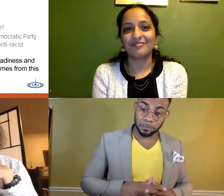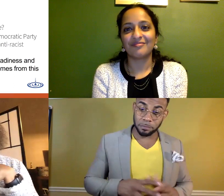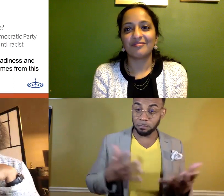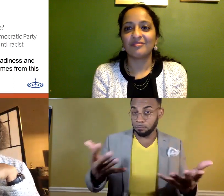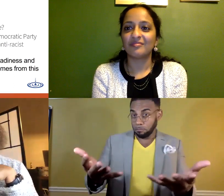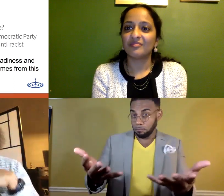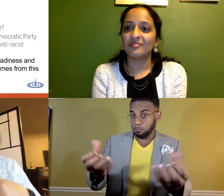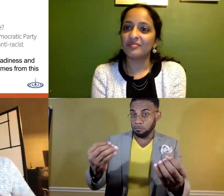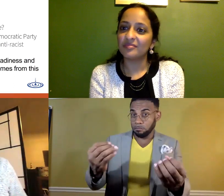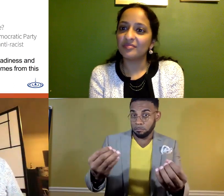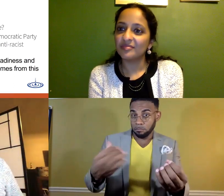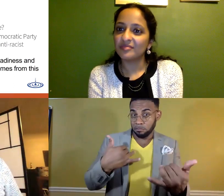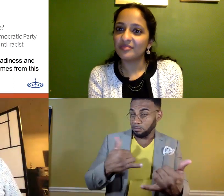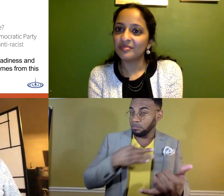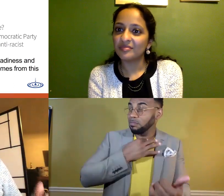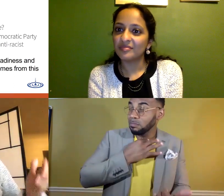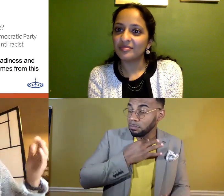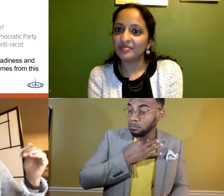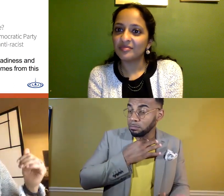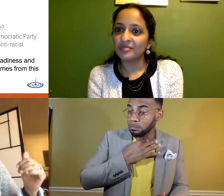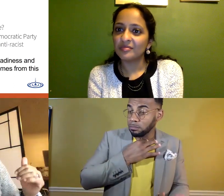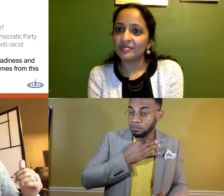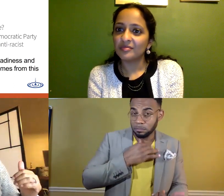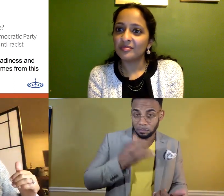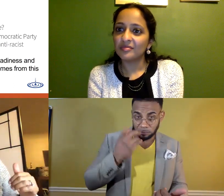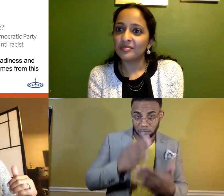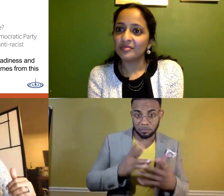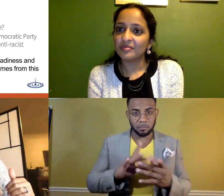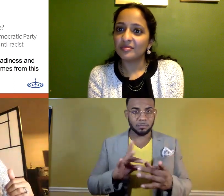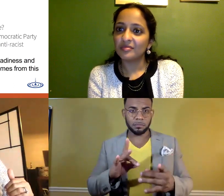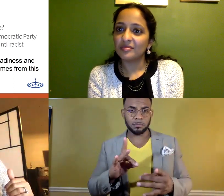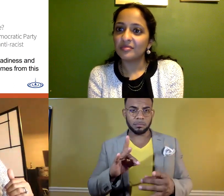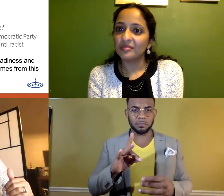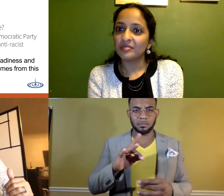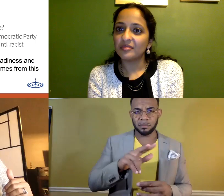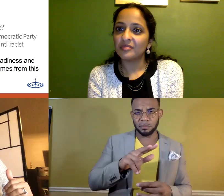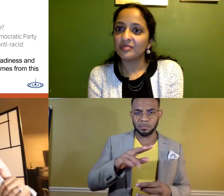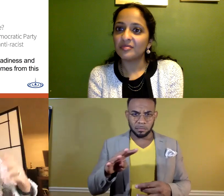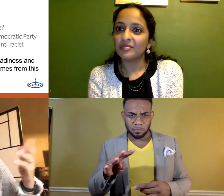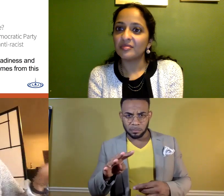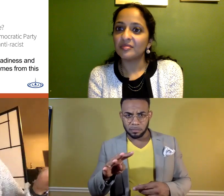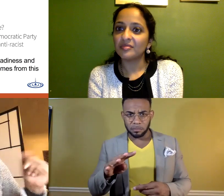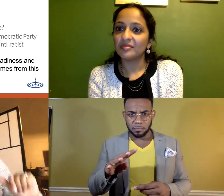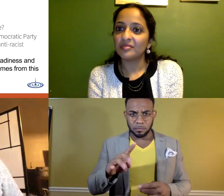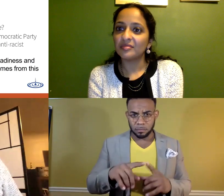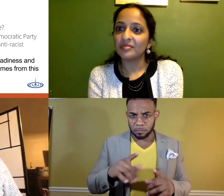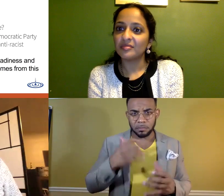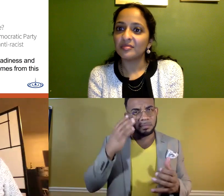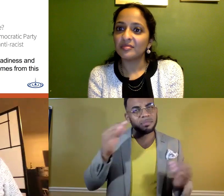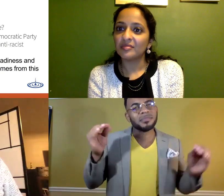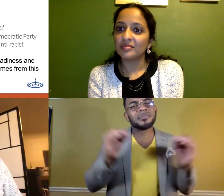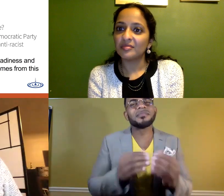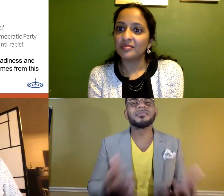So I'm still curious. I'm seeing some people saying a 3-4, but I want to know